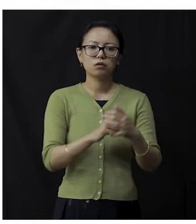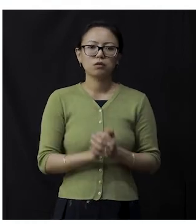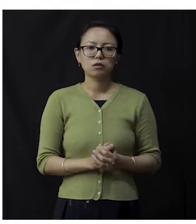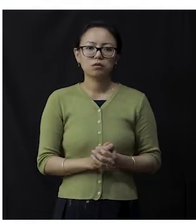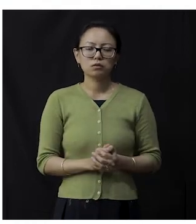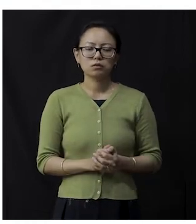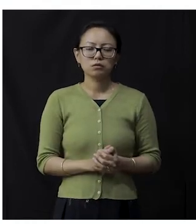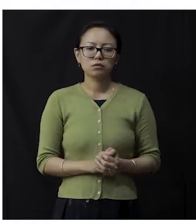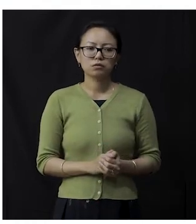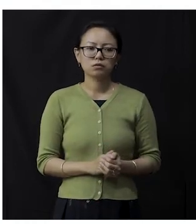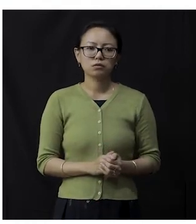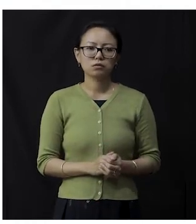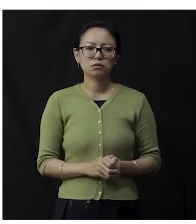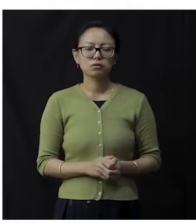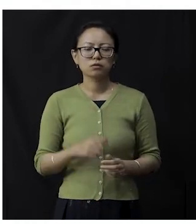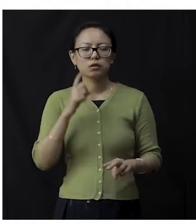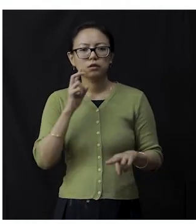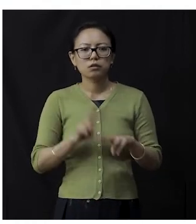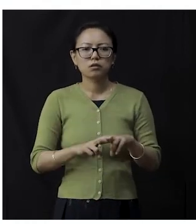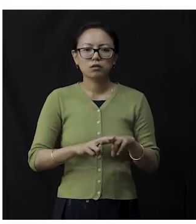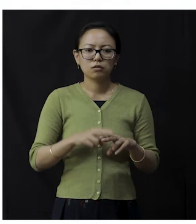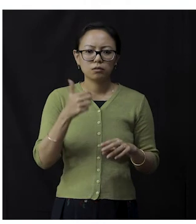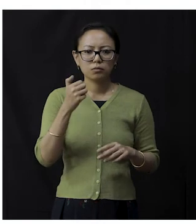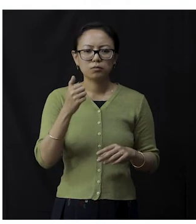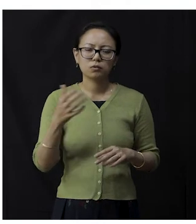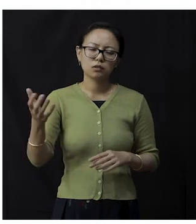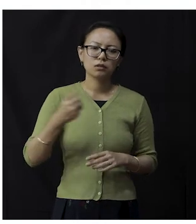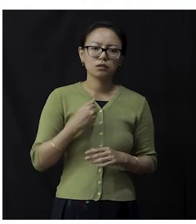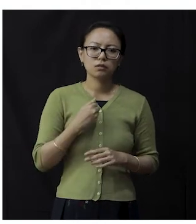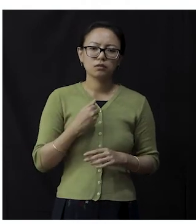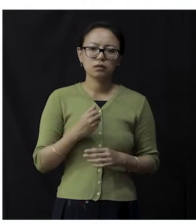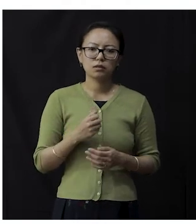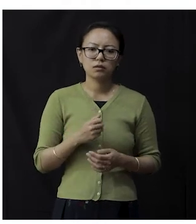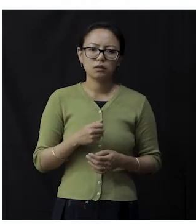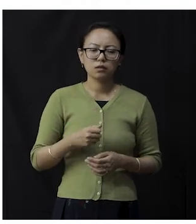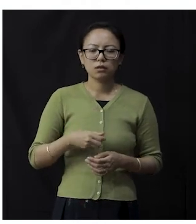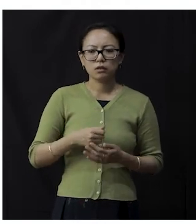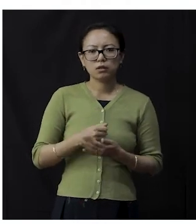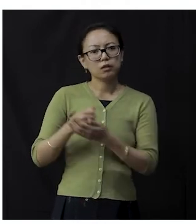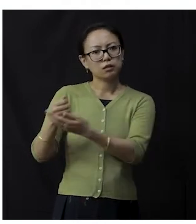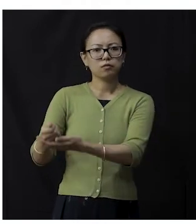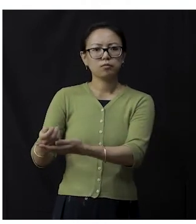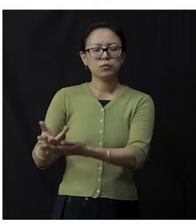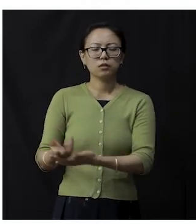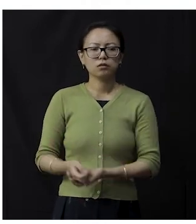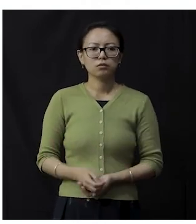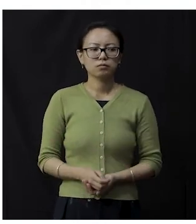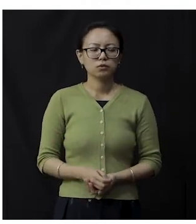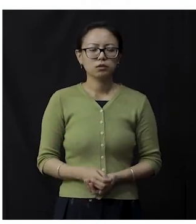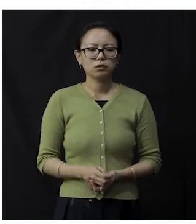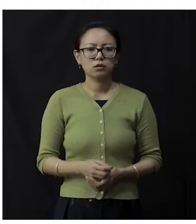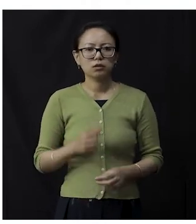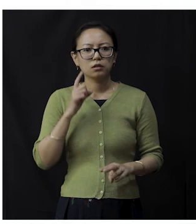just give it to her. That doesn't really give much away. Respect each other's privacy. If somebody